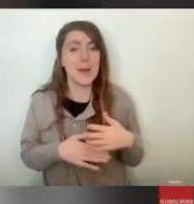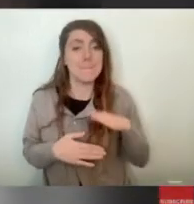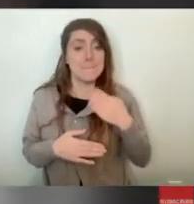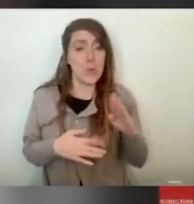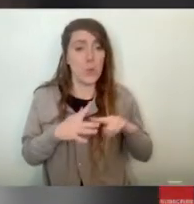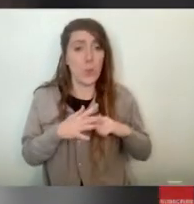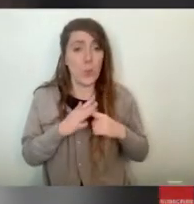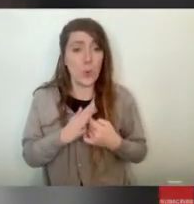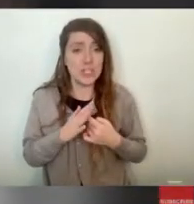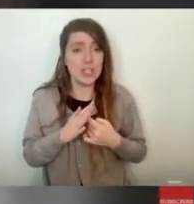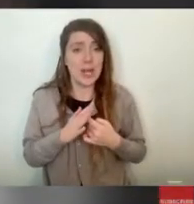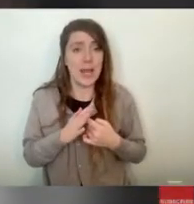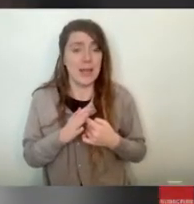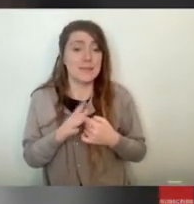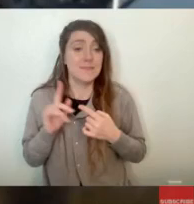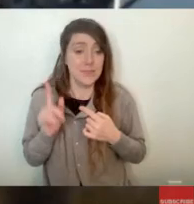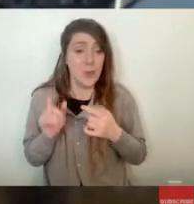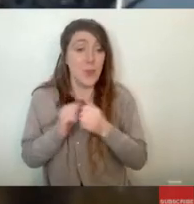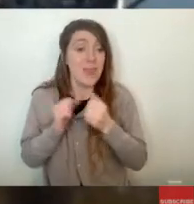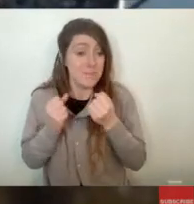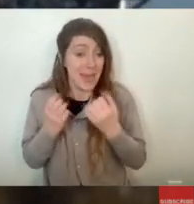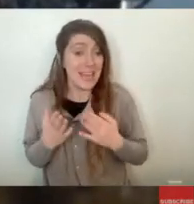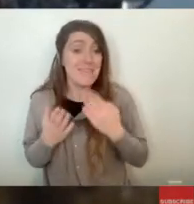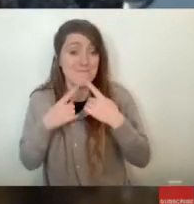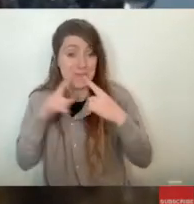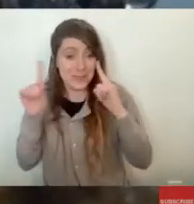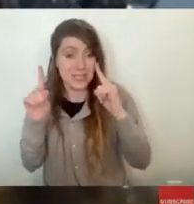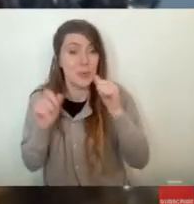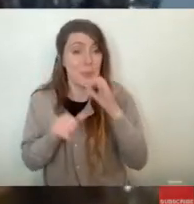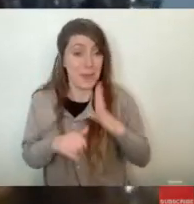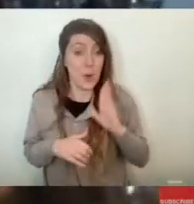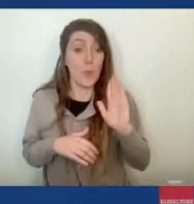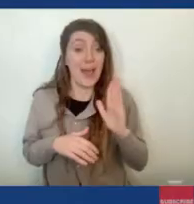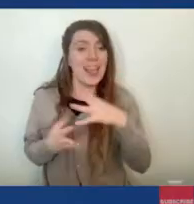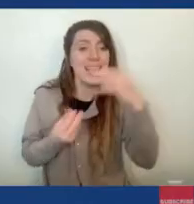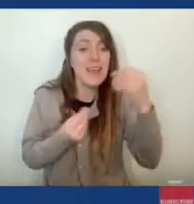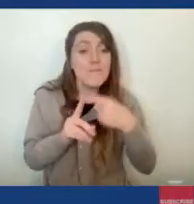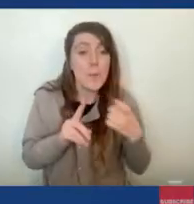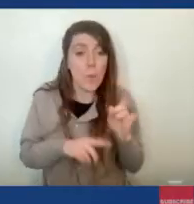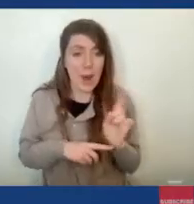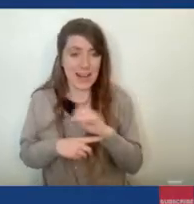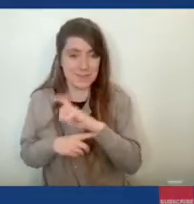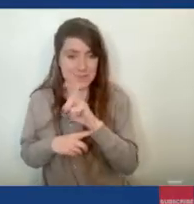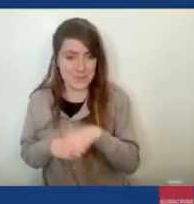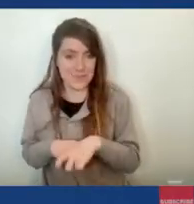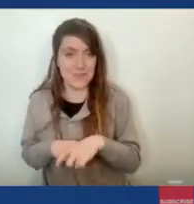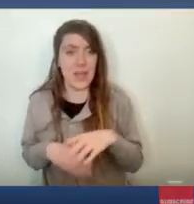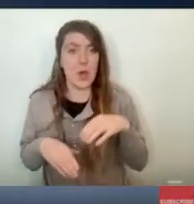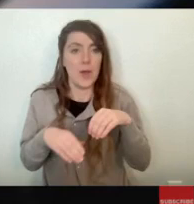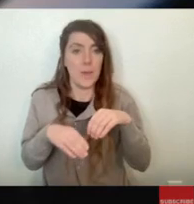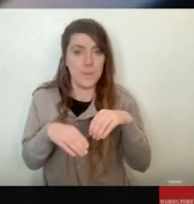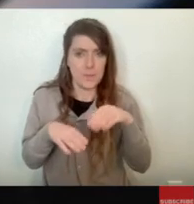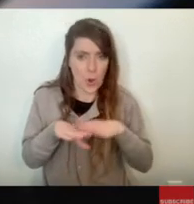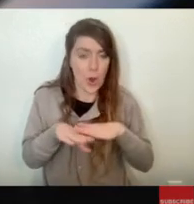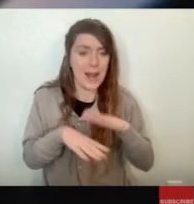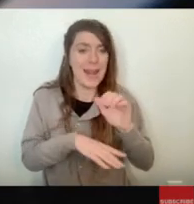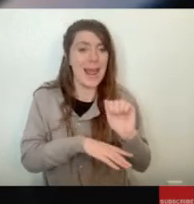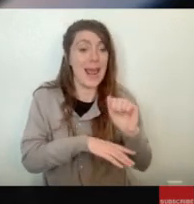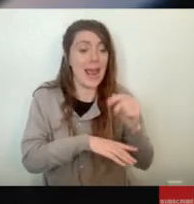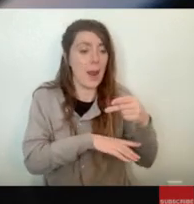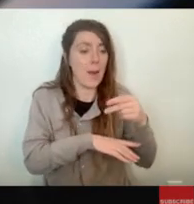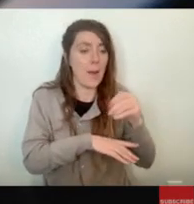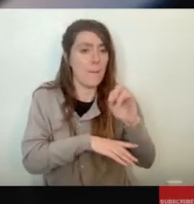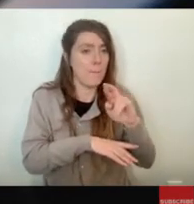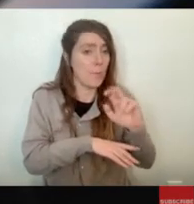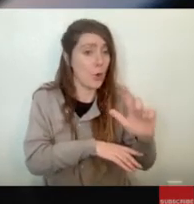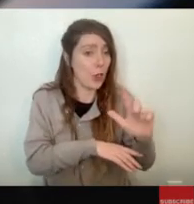star-studded NS-31 mission is scheduled to launch from West Texas on April 14th on board the New Shepard vehicle. Among the